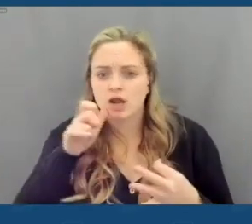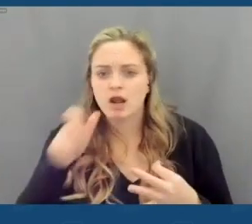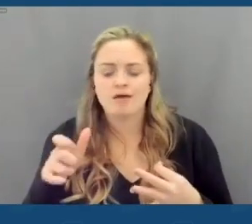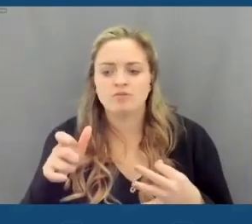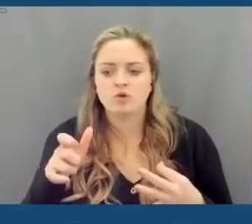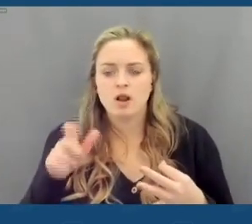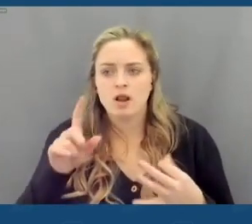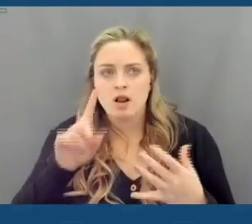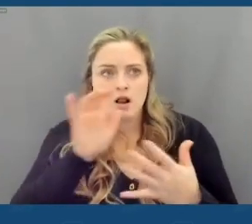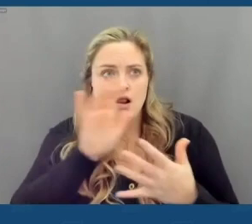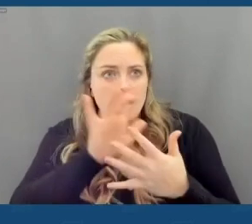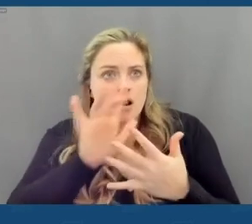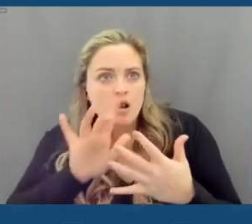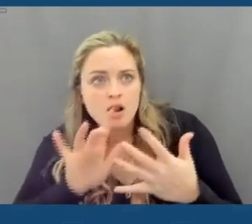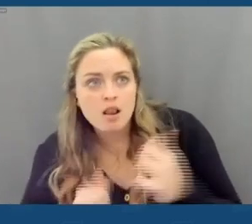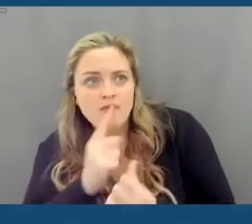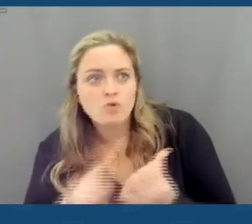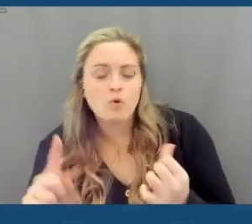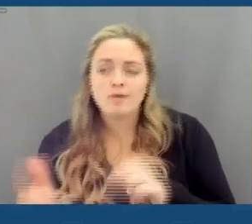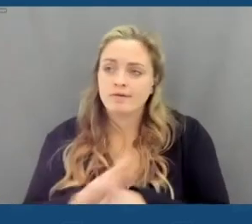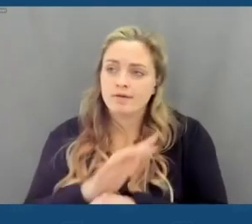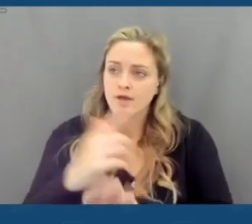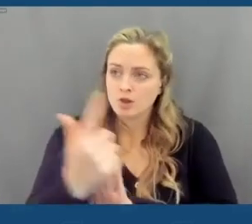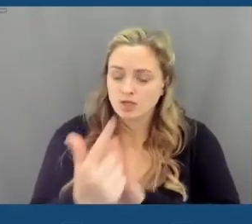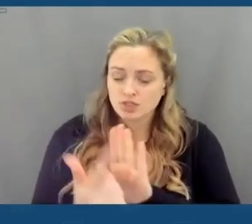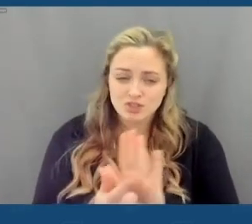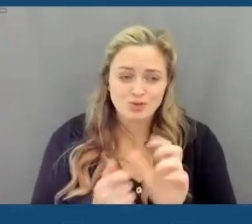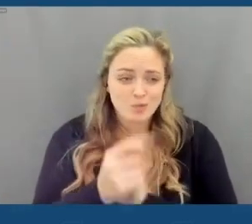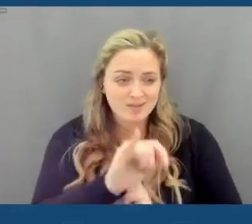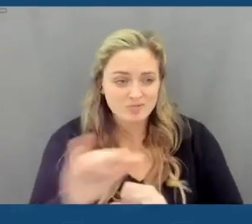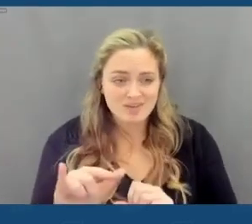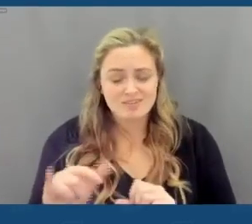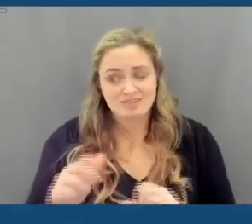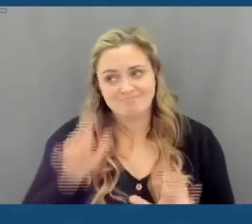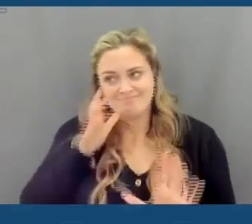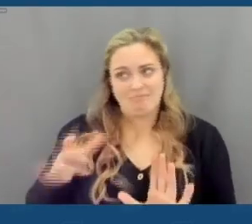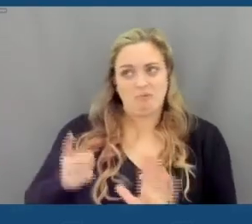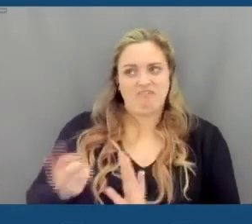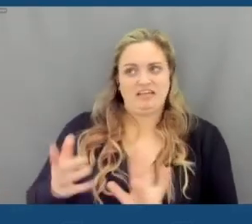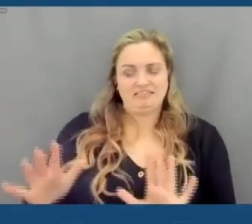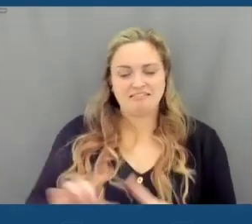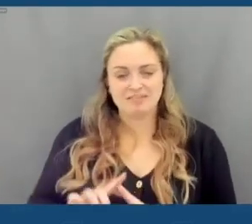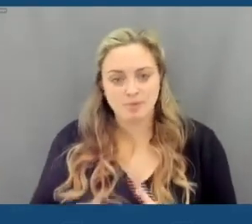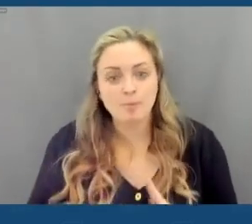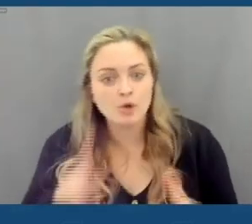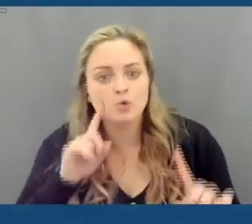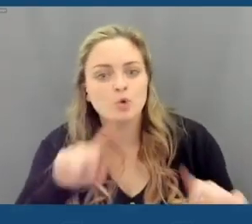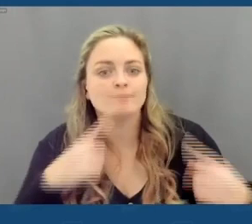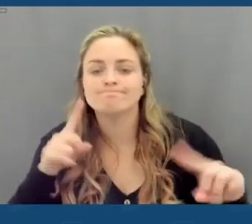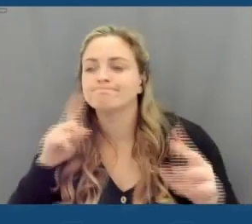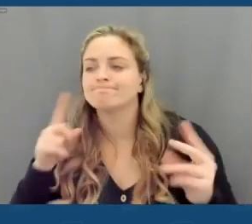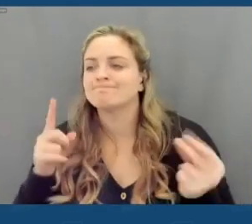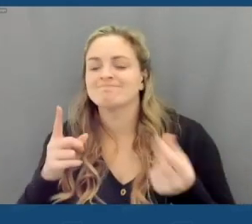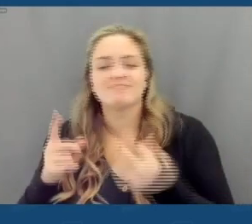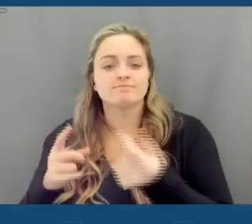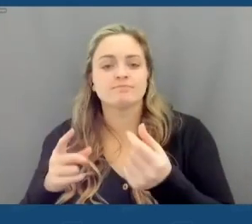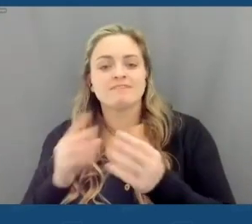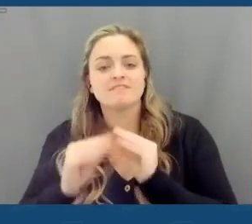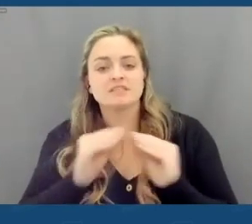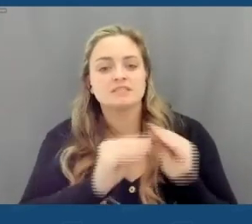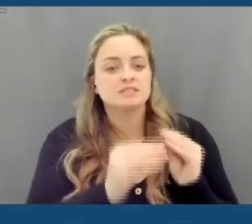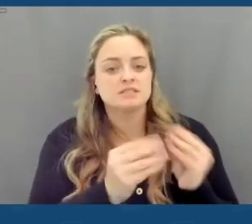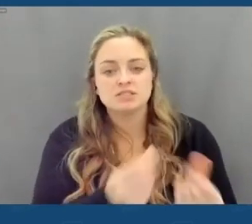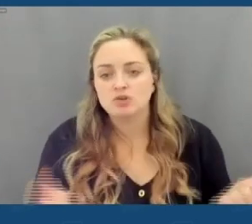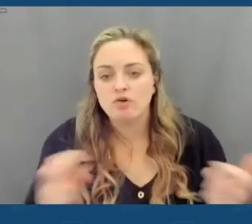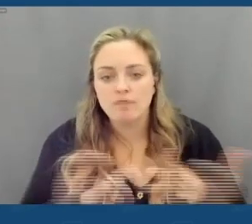in Congress or an entire legislature. No offense to my friends. You could just get things done and solve problems. And so I